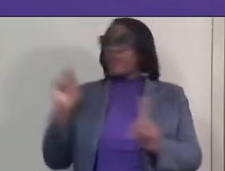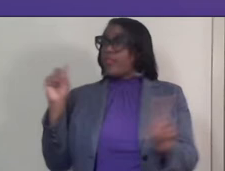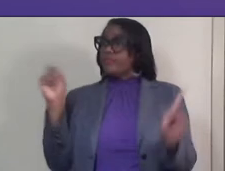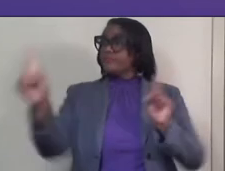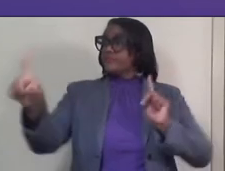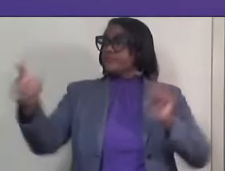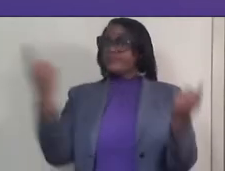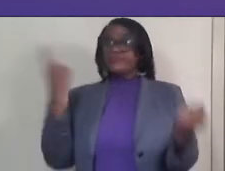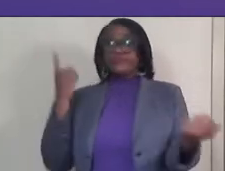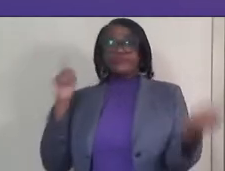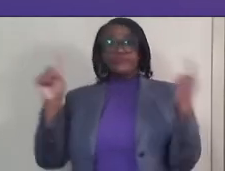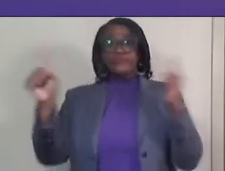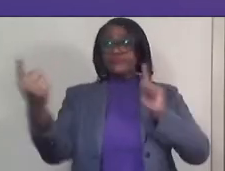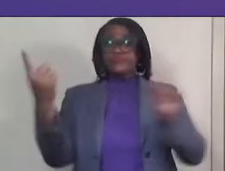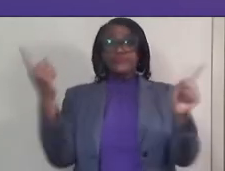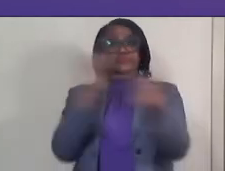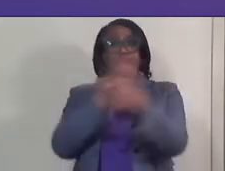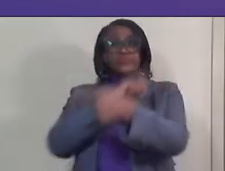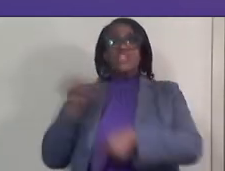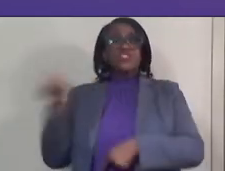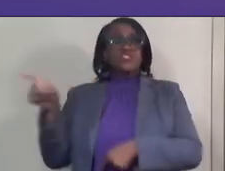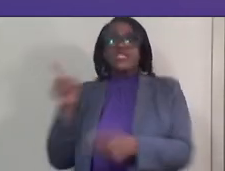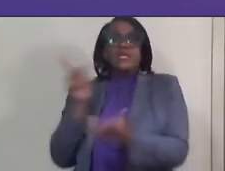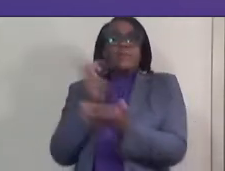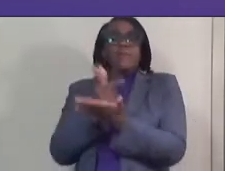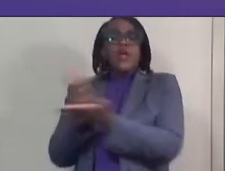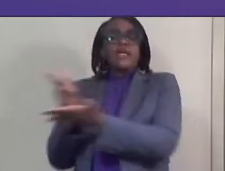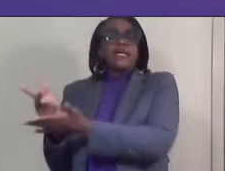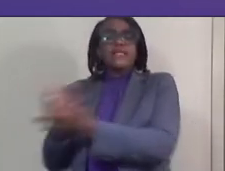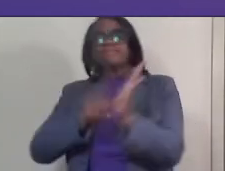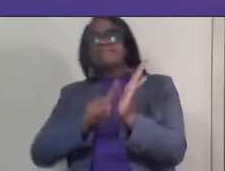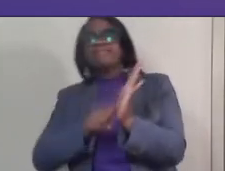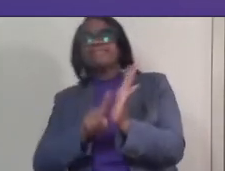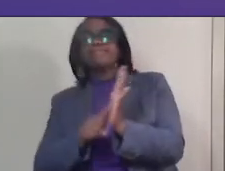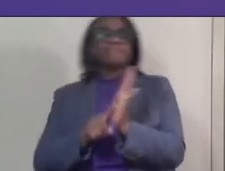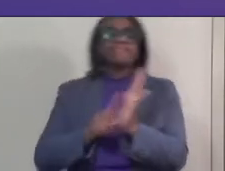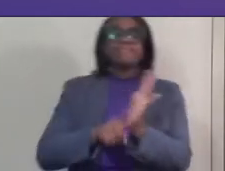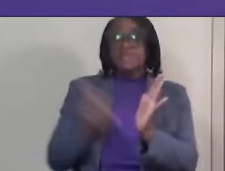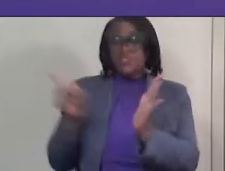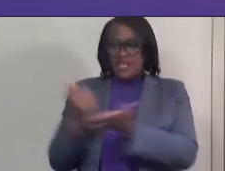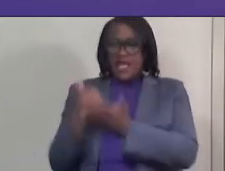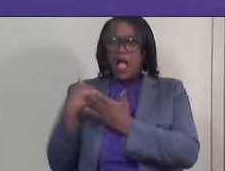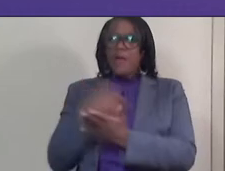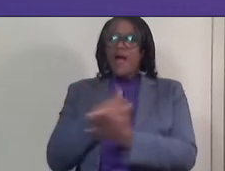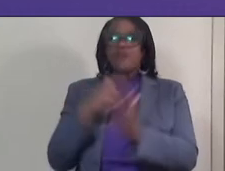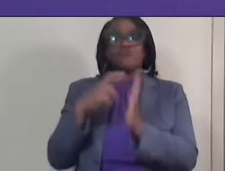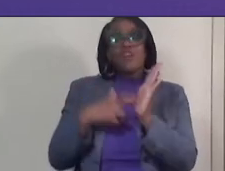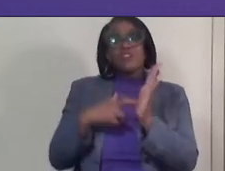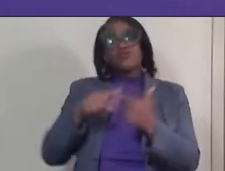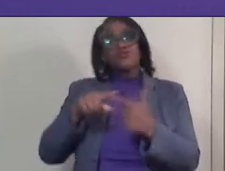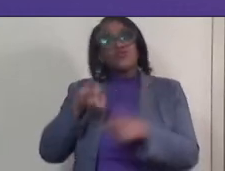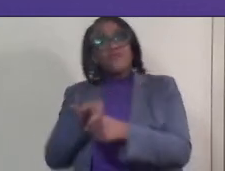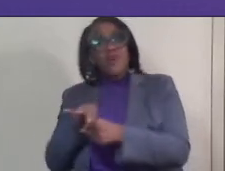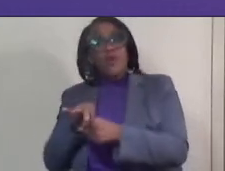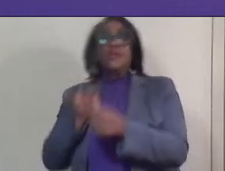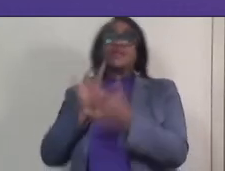sure nobody's parked illegally in front of anyone's block. And she also is helping us register to vote and connect to issues in